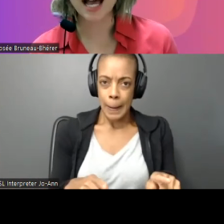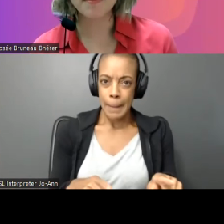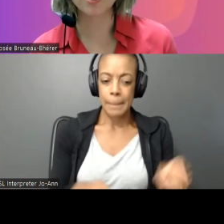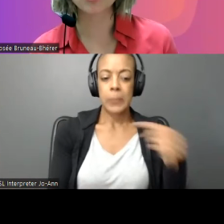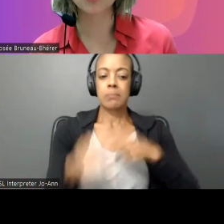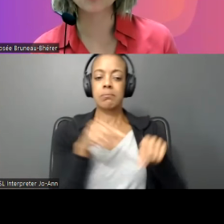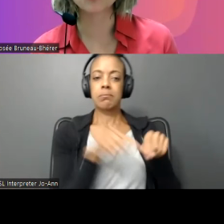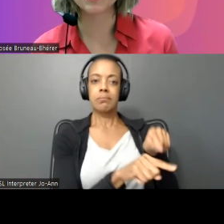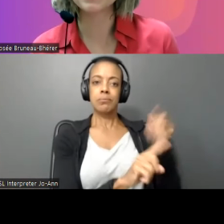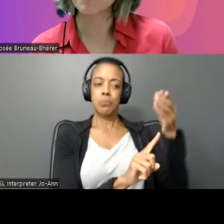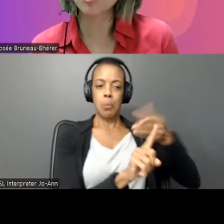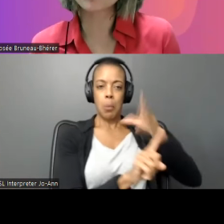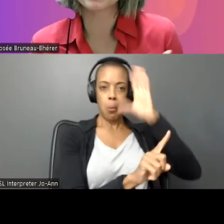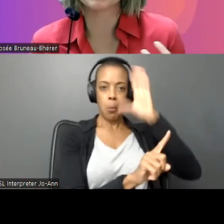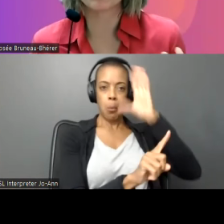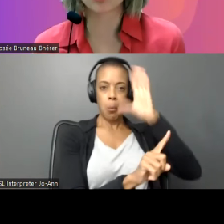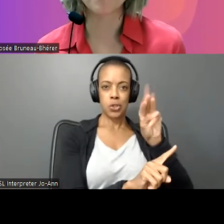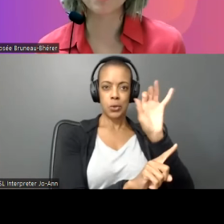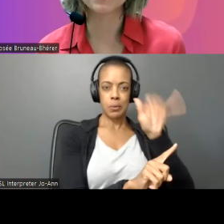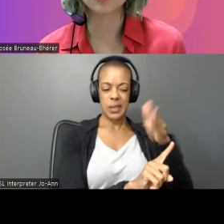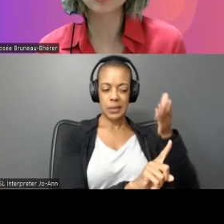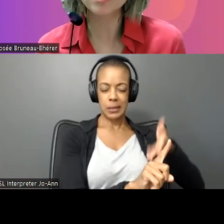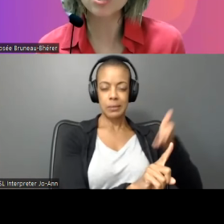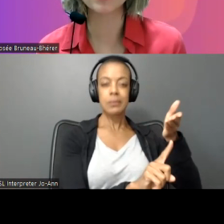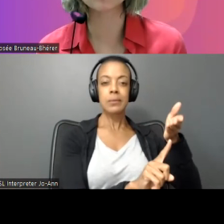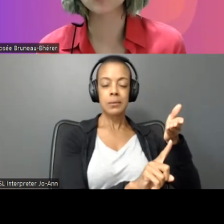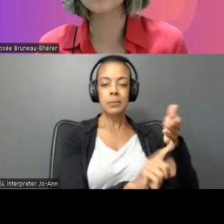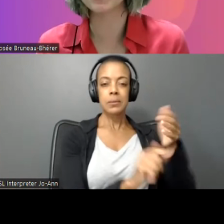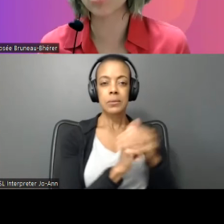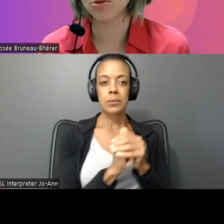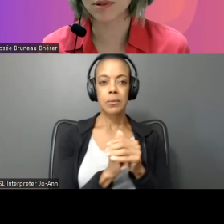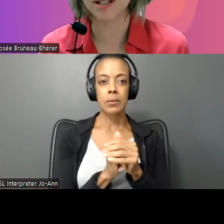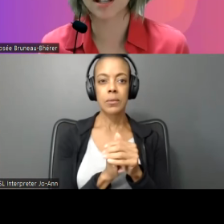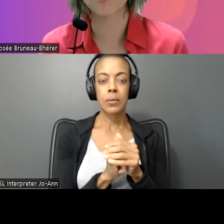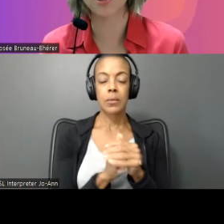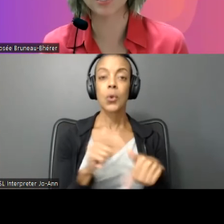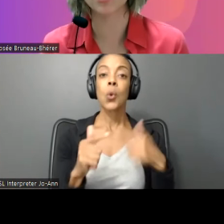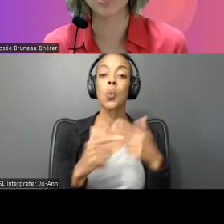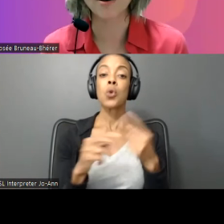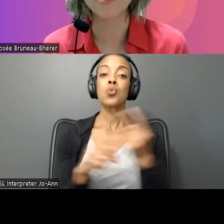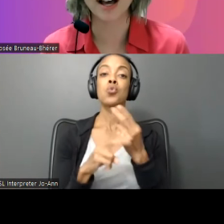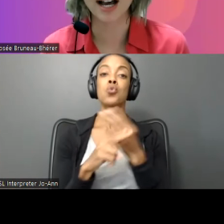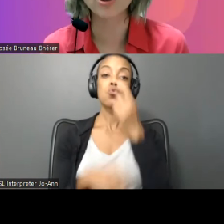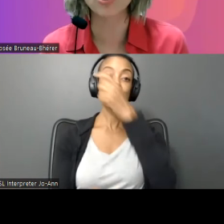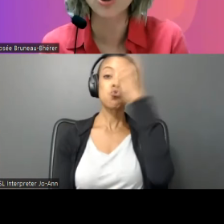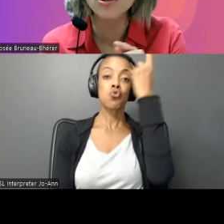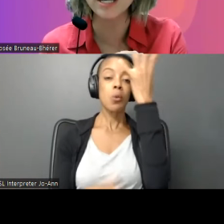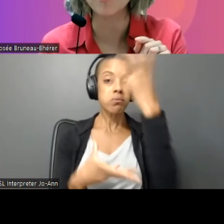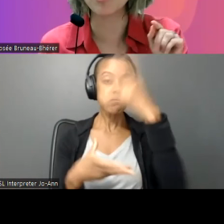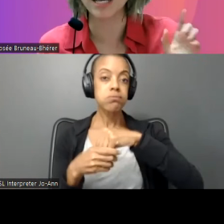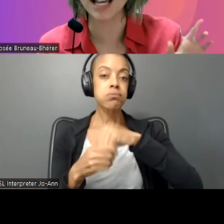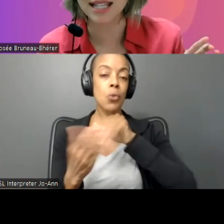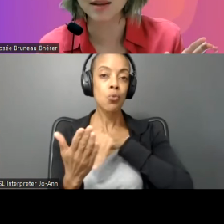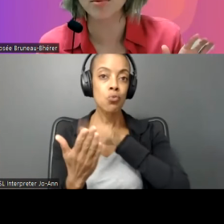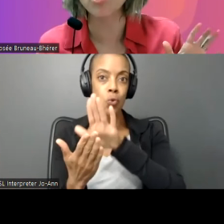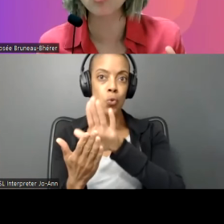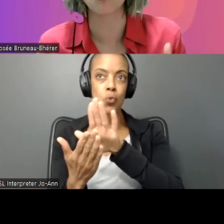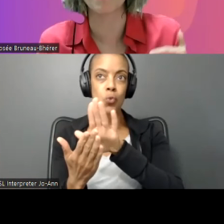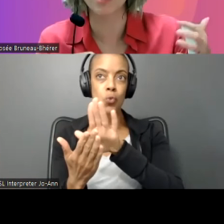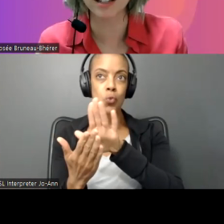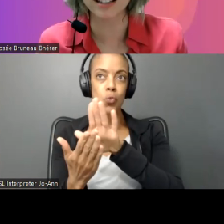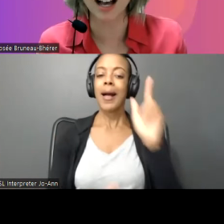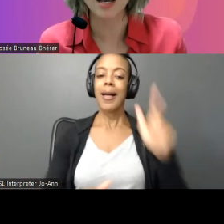Delphine. One of the first steps when we use these trauma-informed approaches, we look at the experiences, the life experiences of